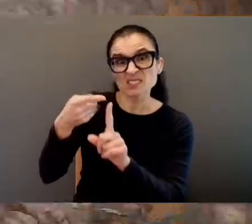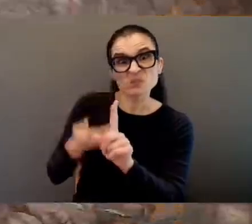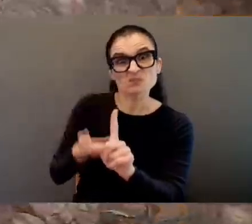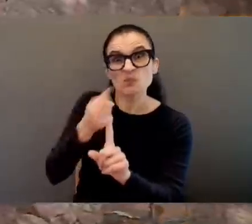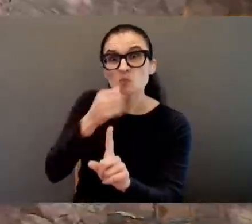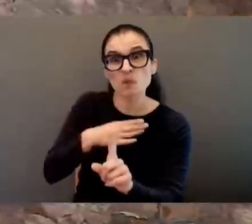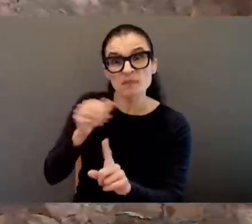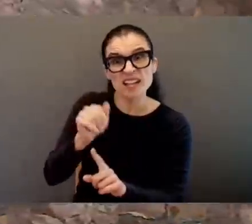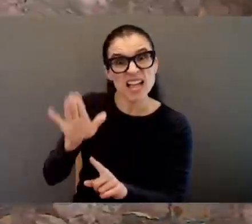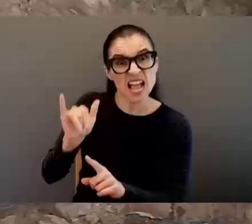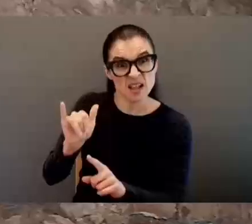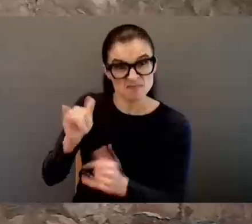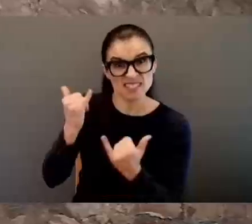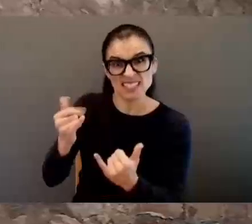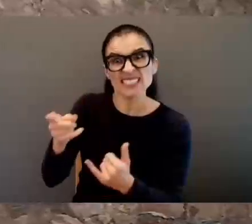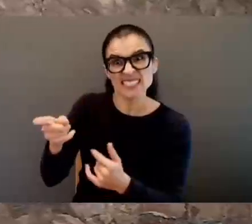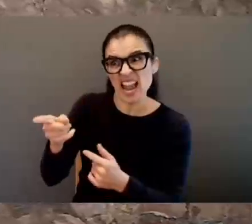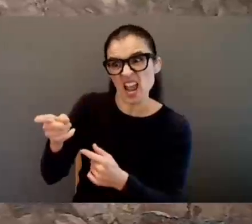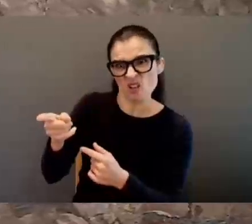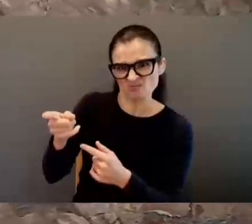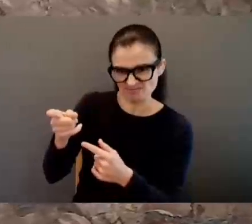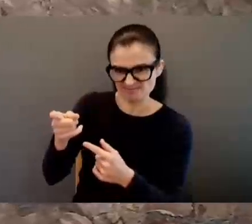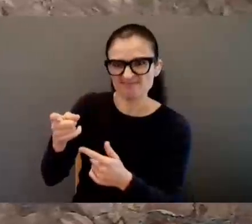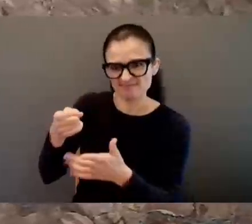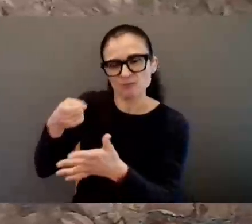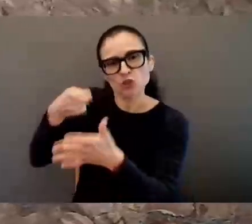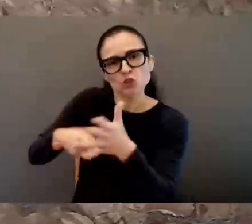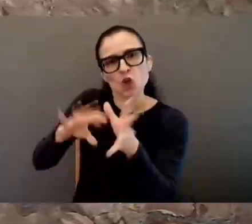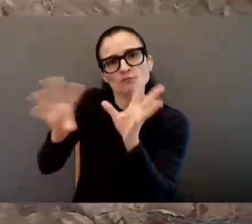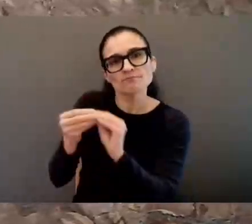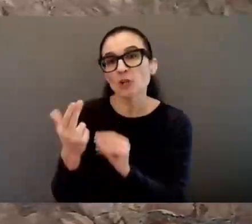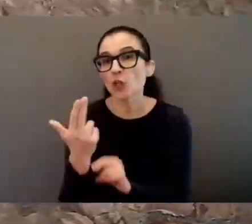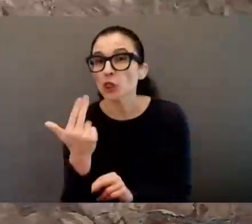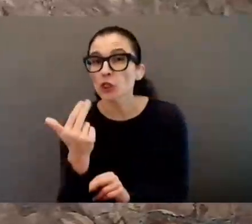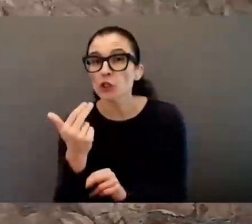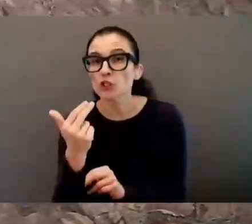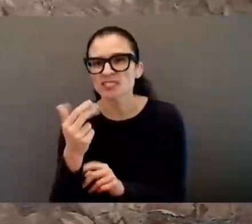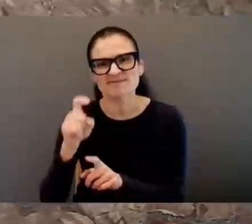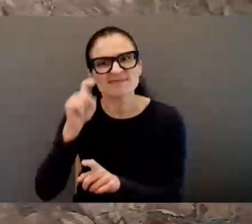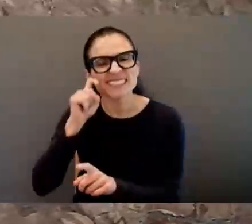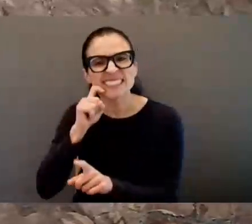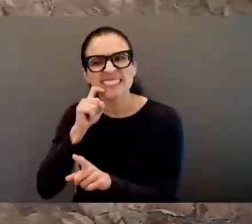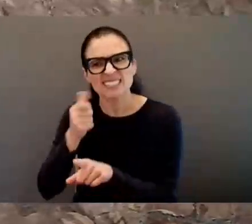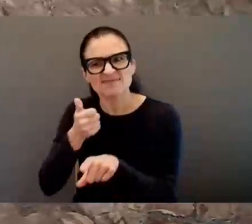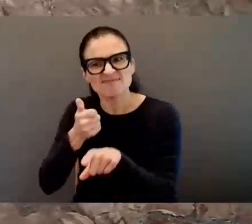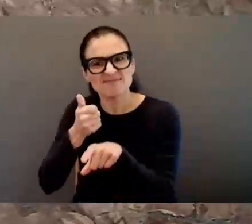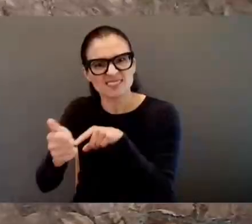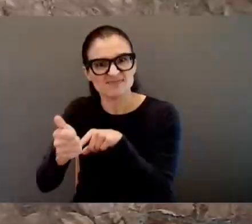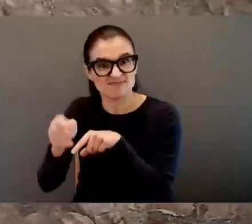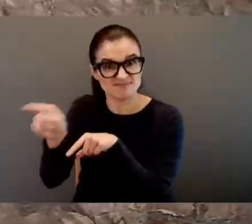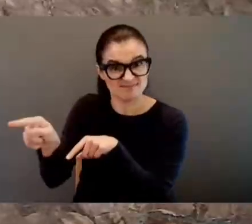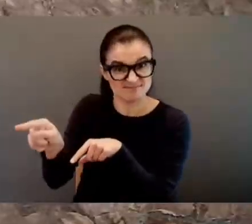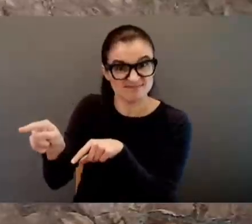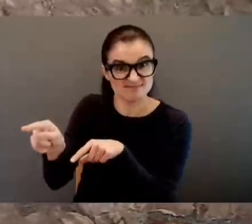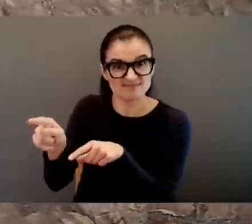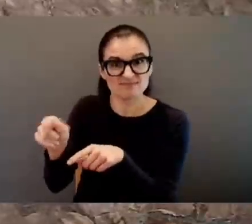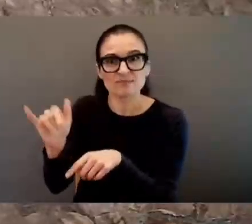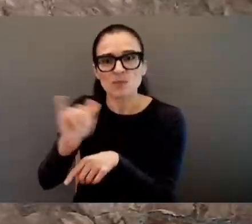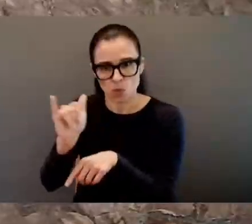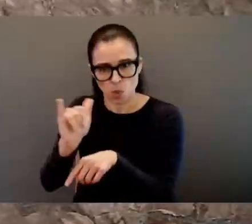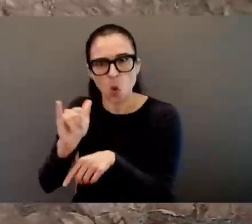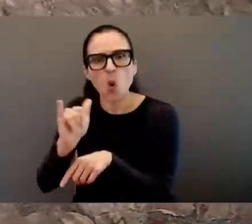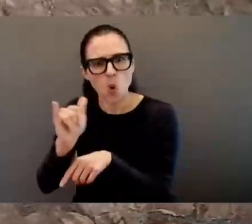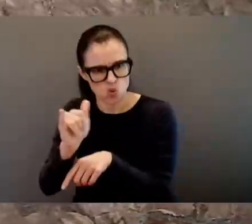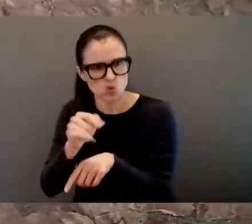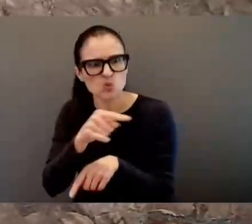charges, including luring and trafficking a minor. While she was at large, parents had no warning